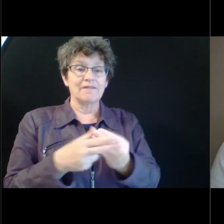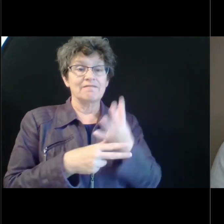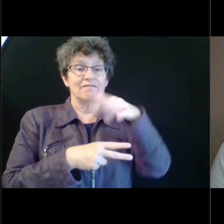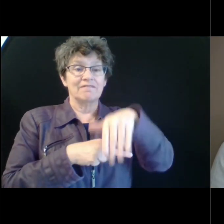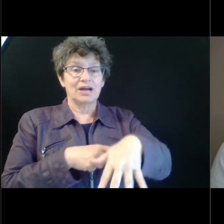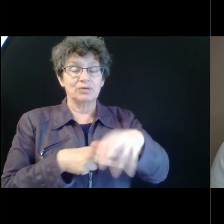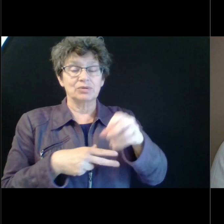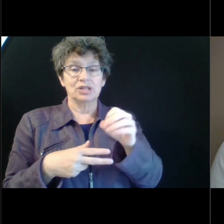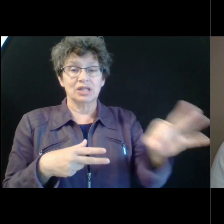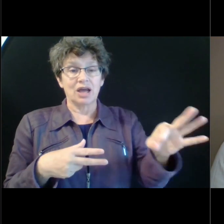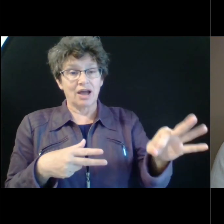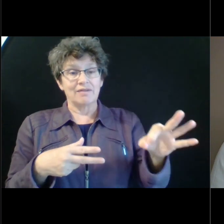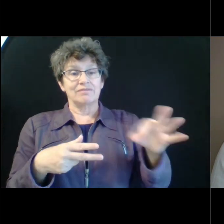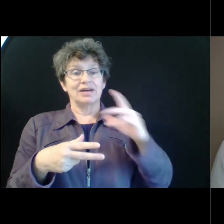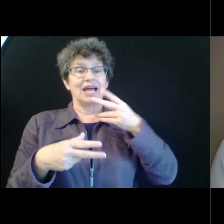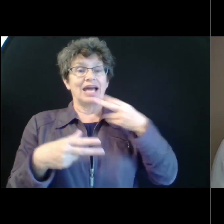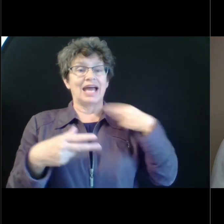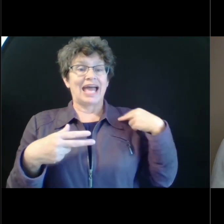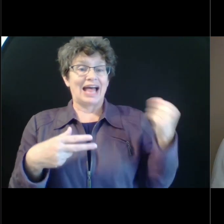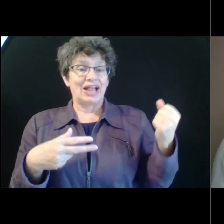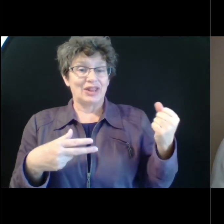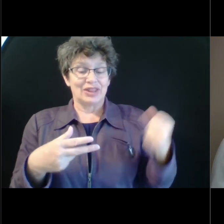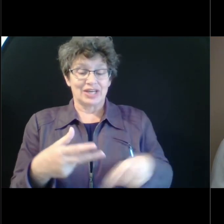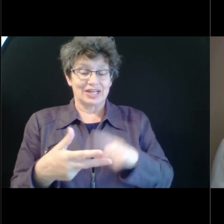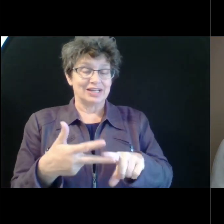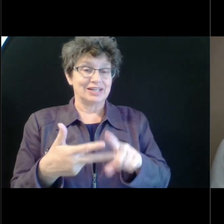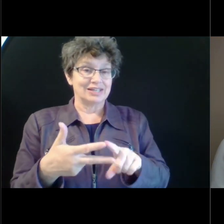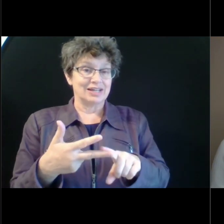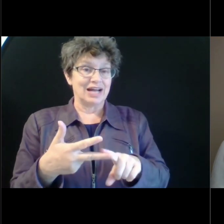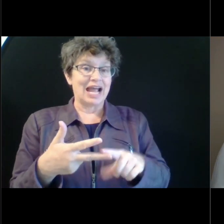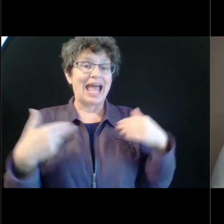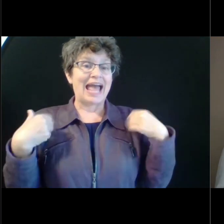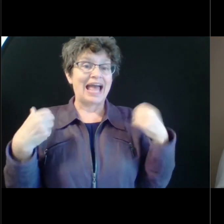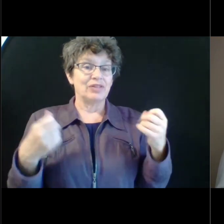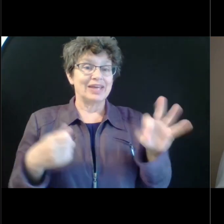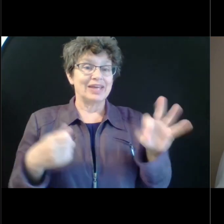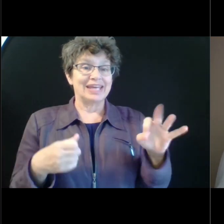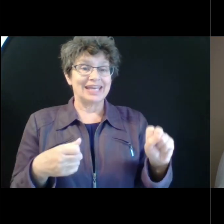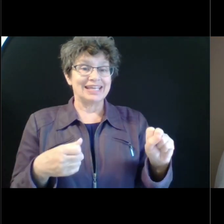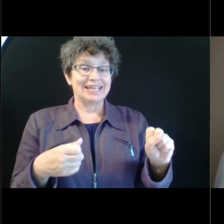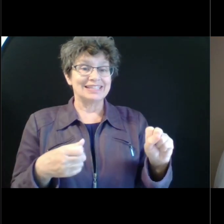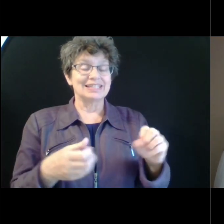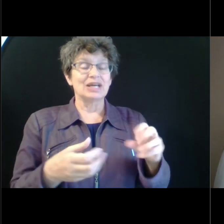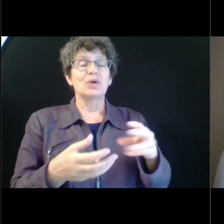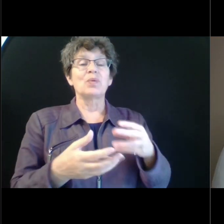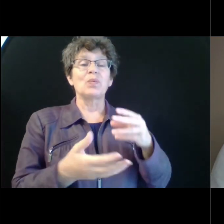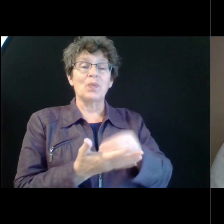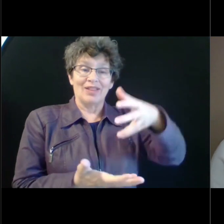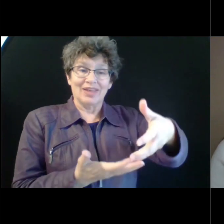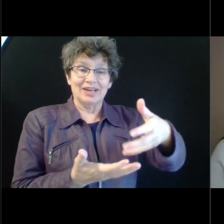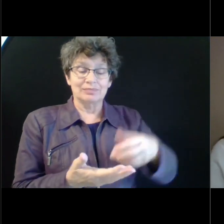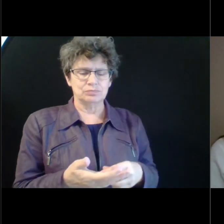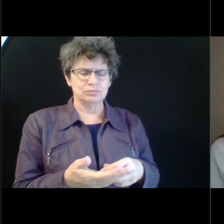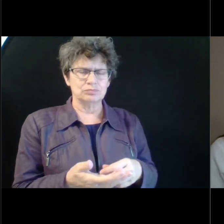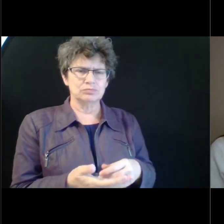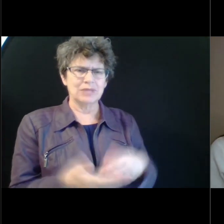Health is wealth. So it was actually B, Fountain of Health, but I liked the third name too. I just came up with that